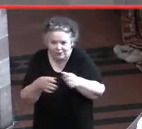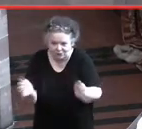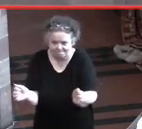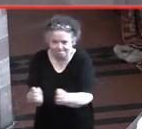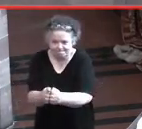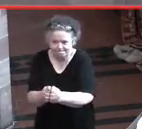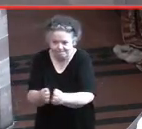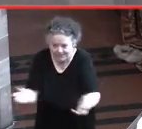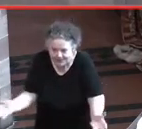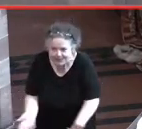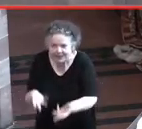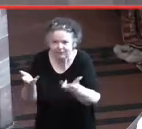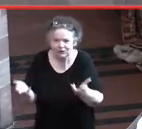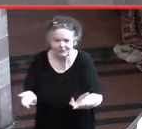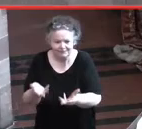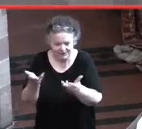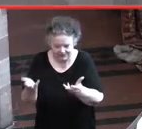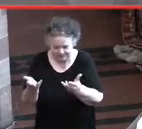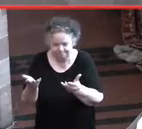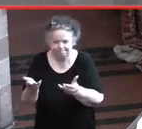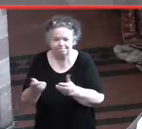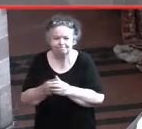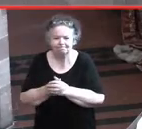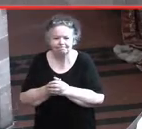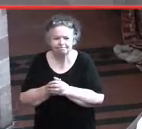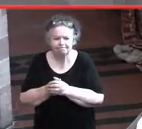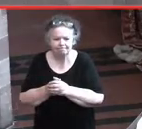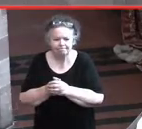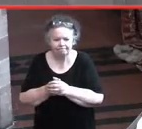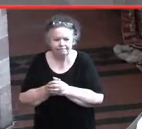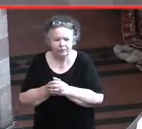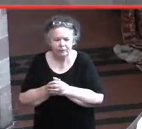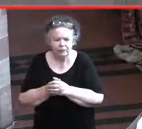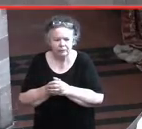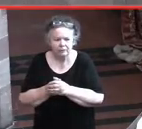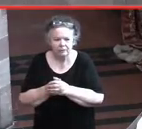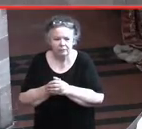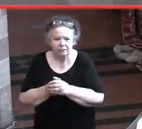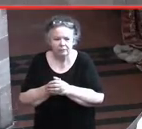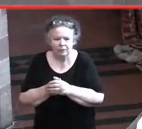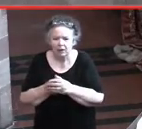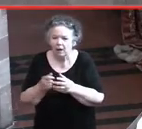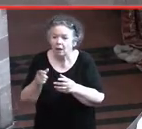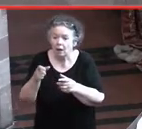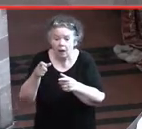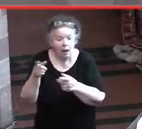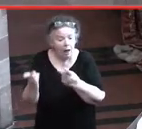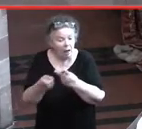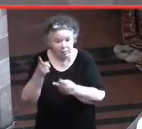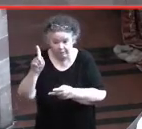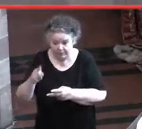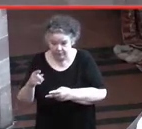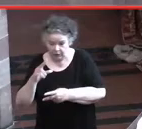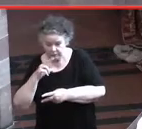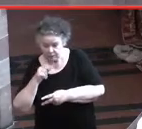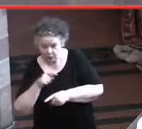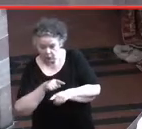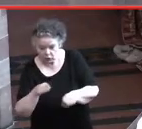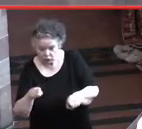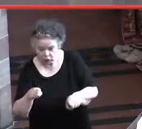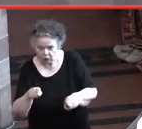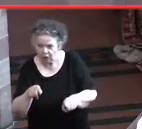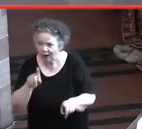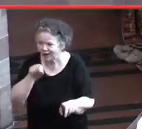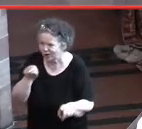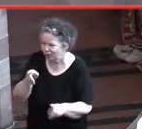affirmation and encouragement along the way, the words of others where you have